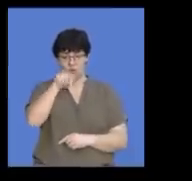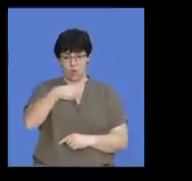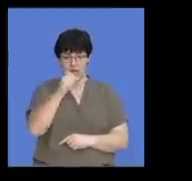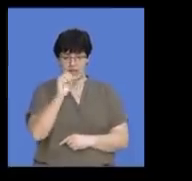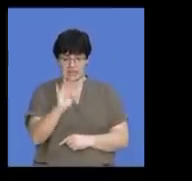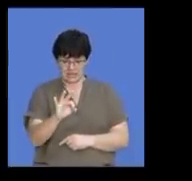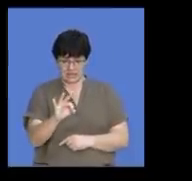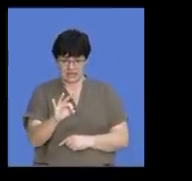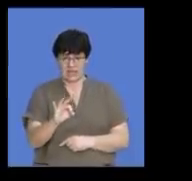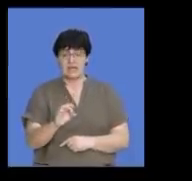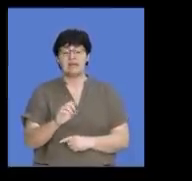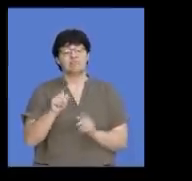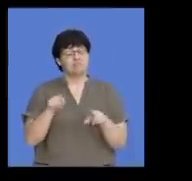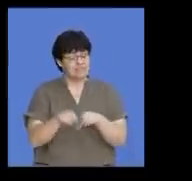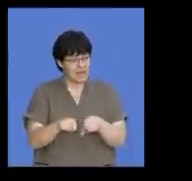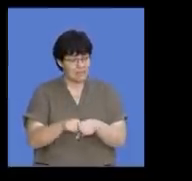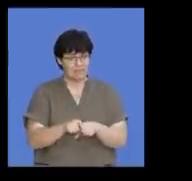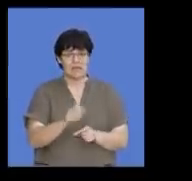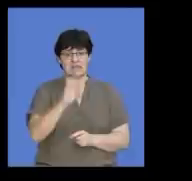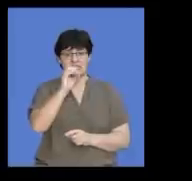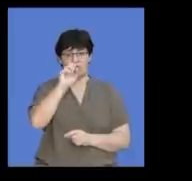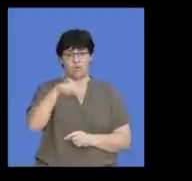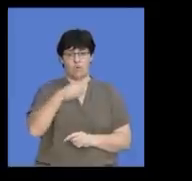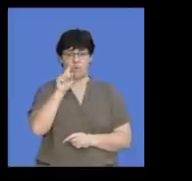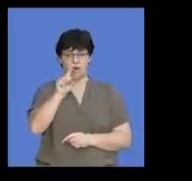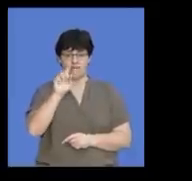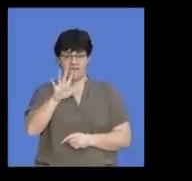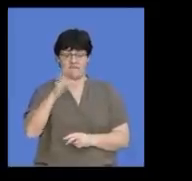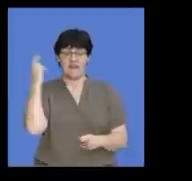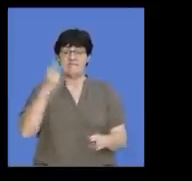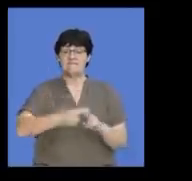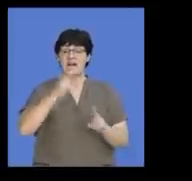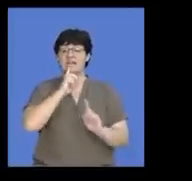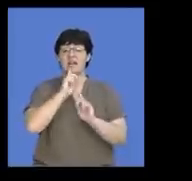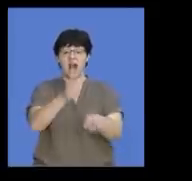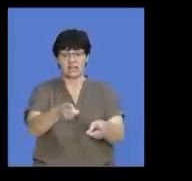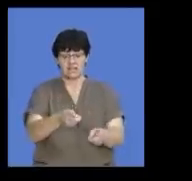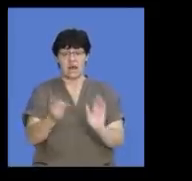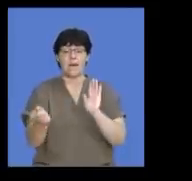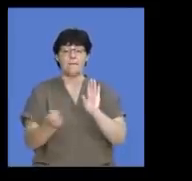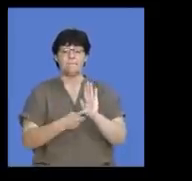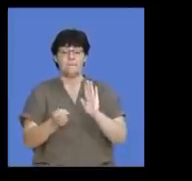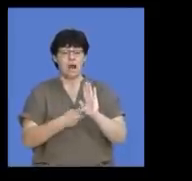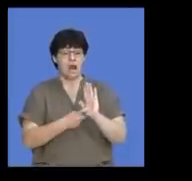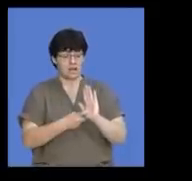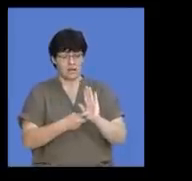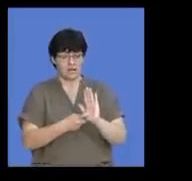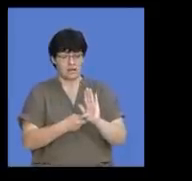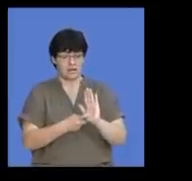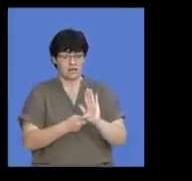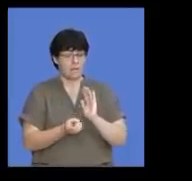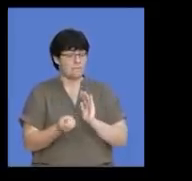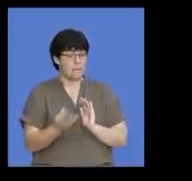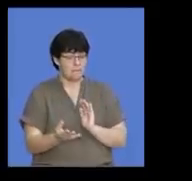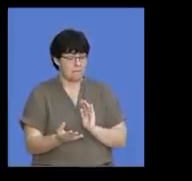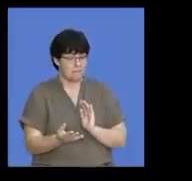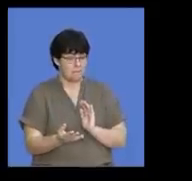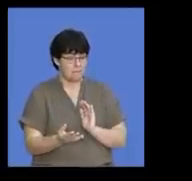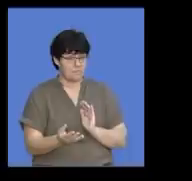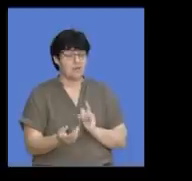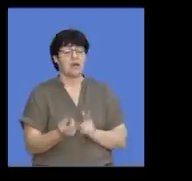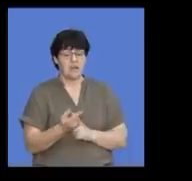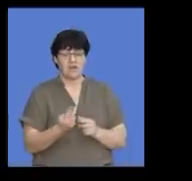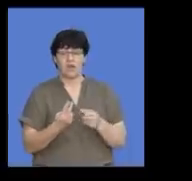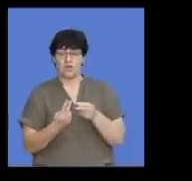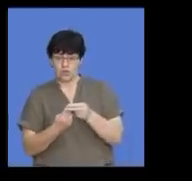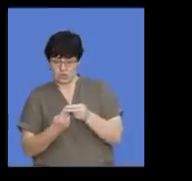0.3, 0.15. That final answer is given a mark only if you have your